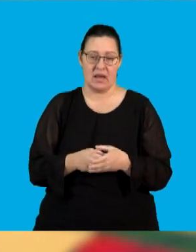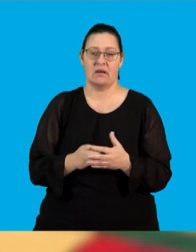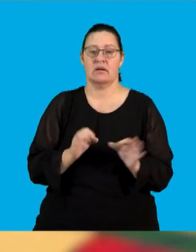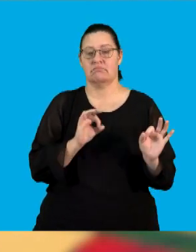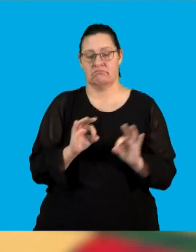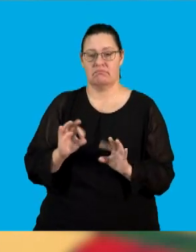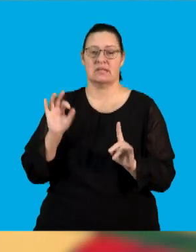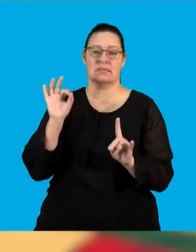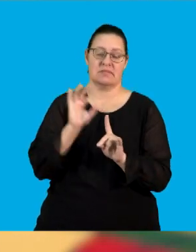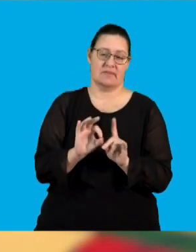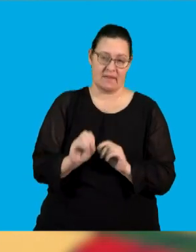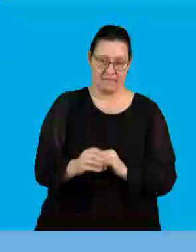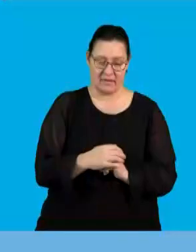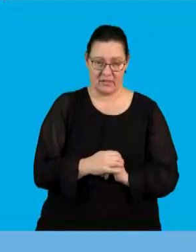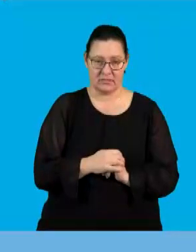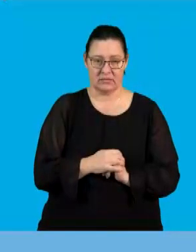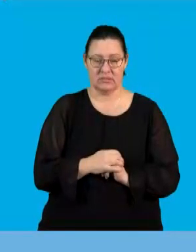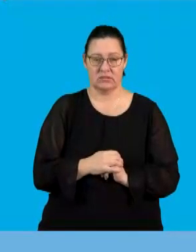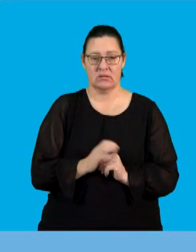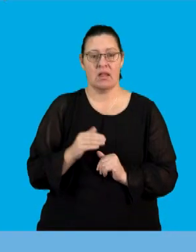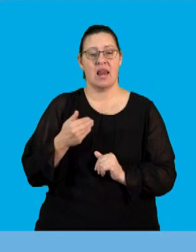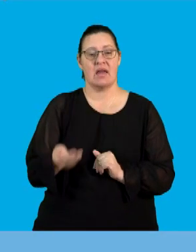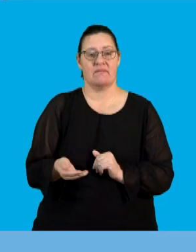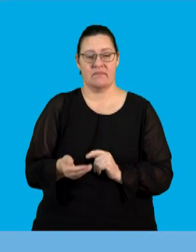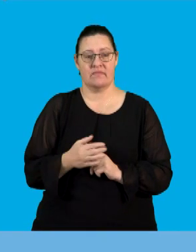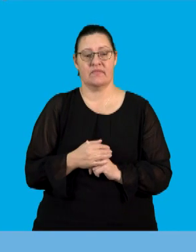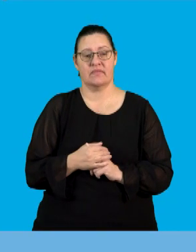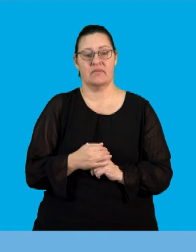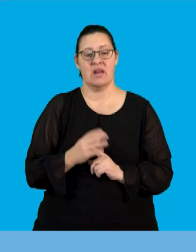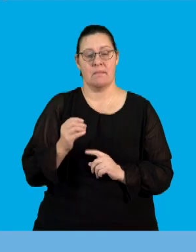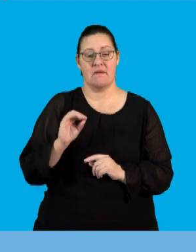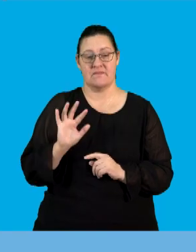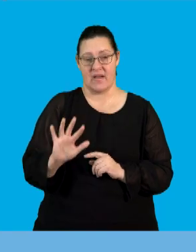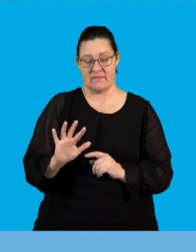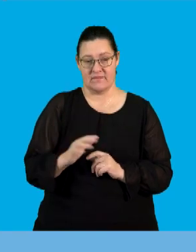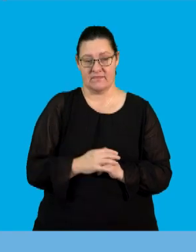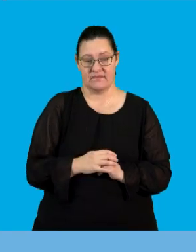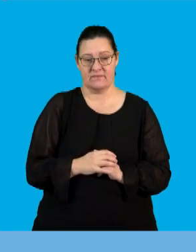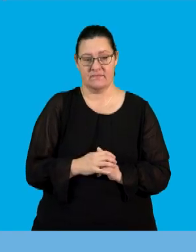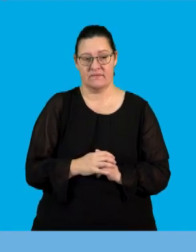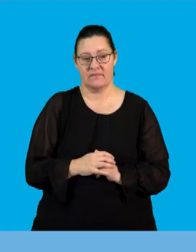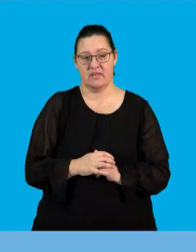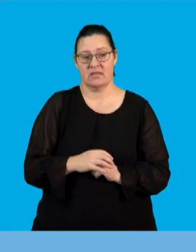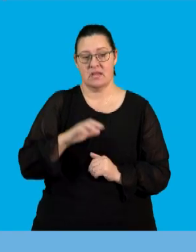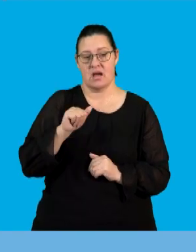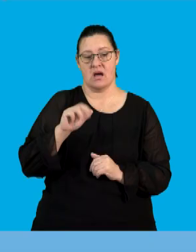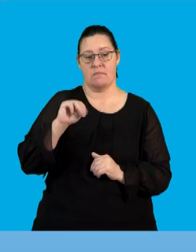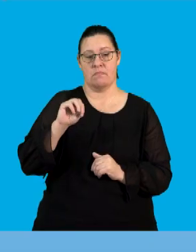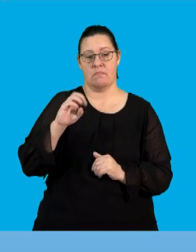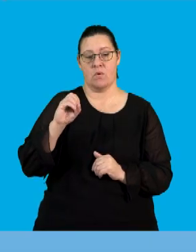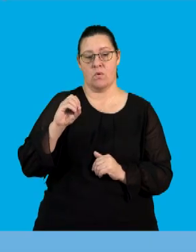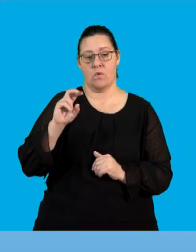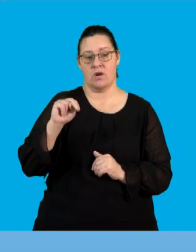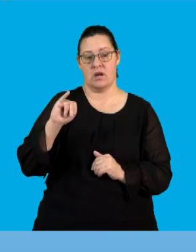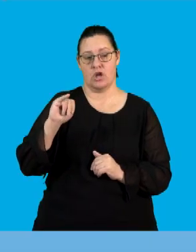is fixed. They have a specific ratio. Then which then leaves us, so this is dealt with, it leaves us with the odd one out,